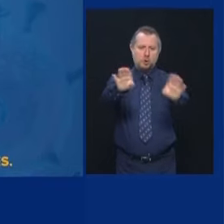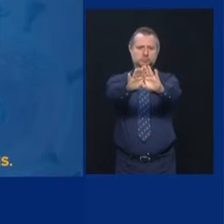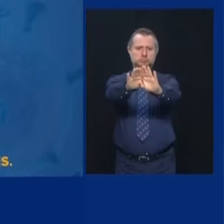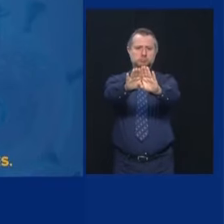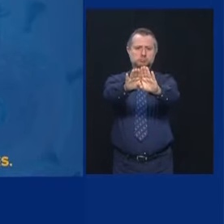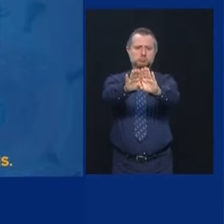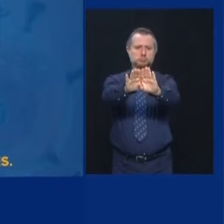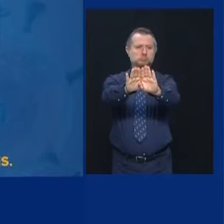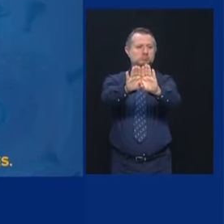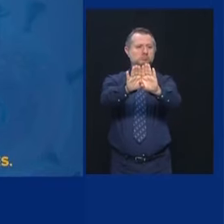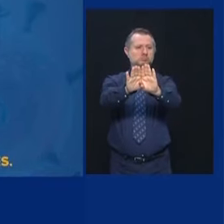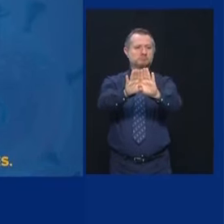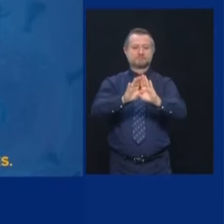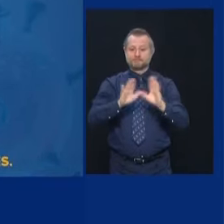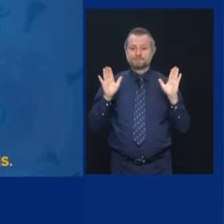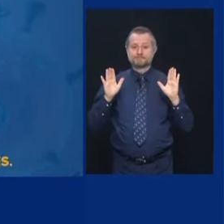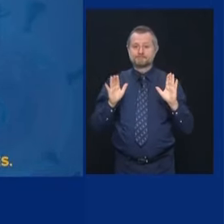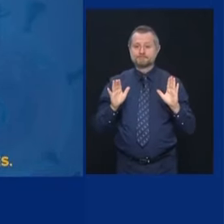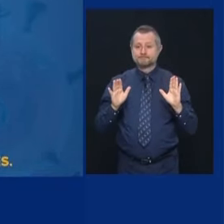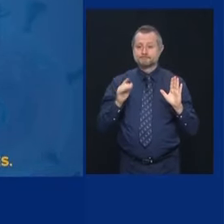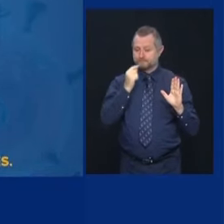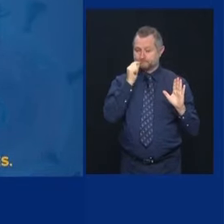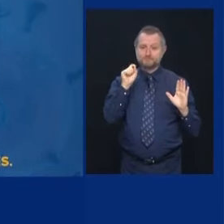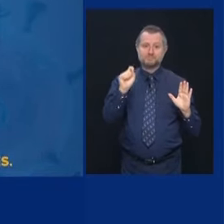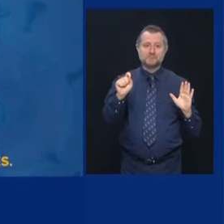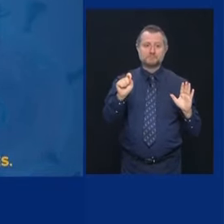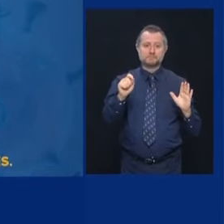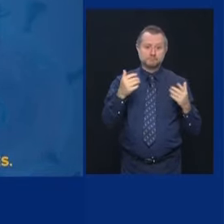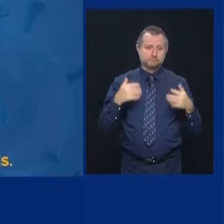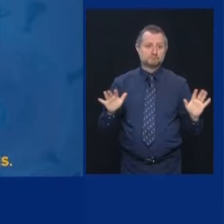And that's that.